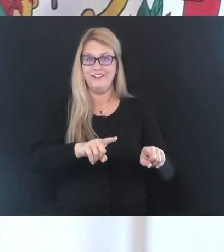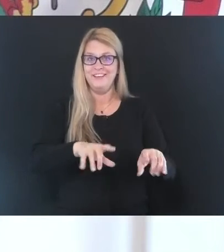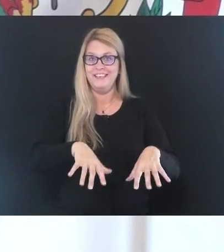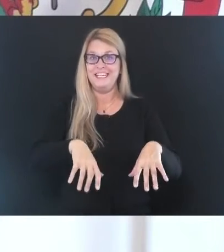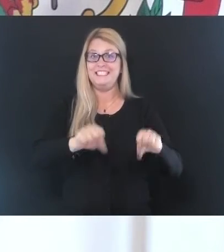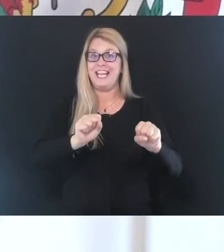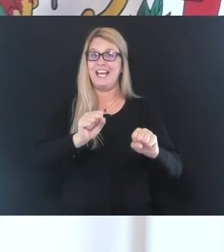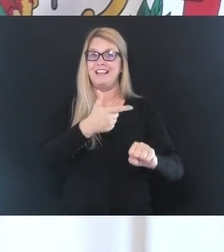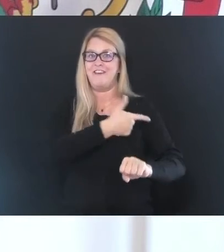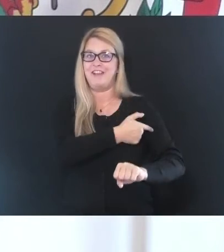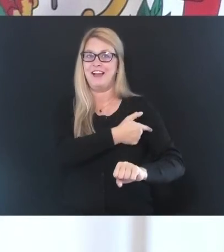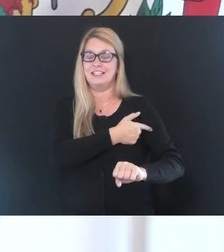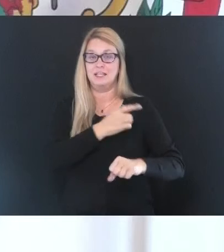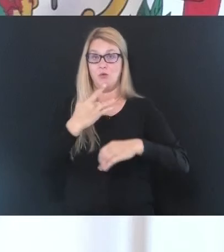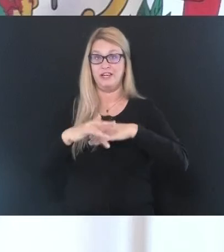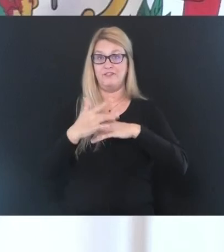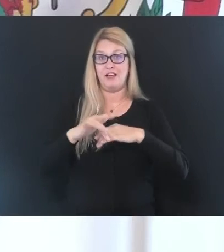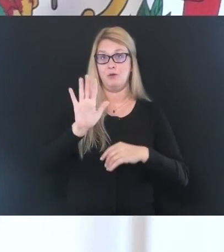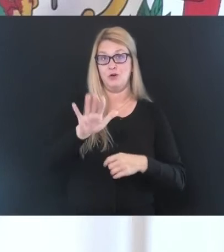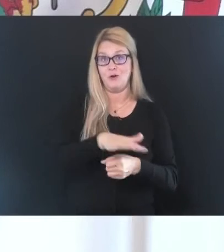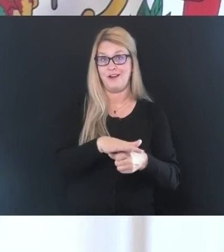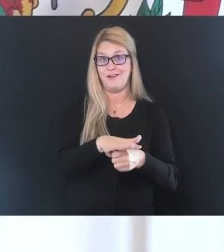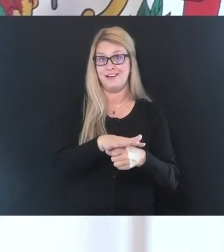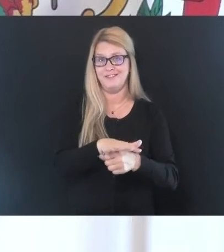you. You know,